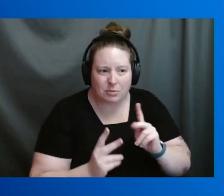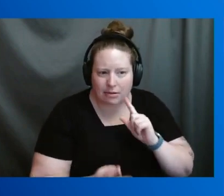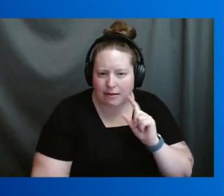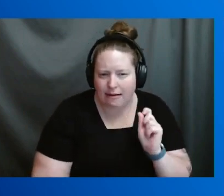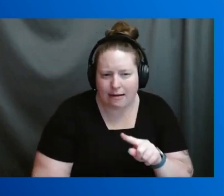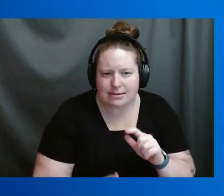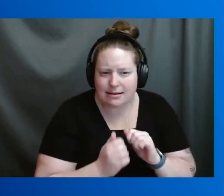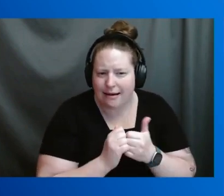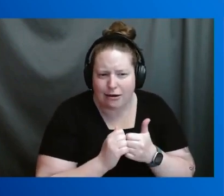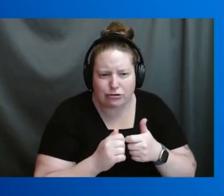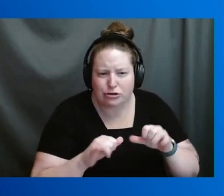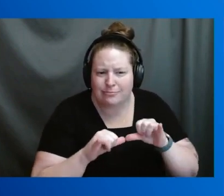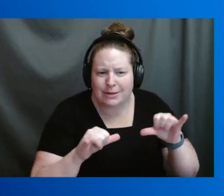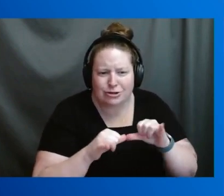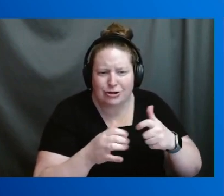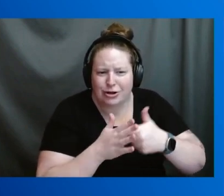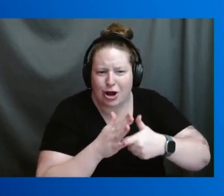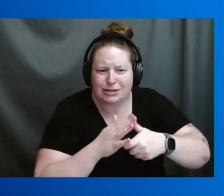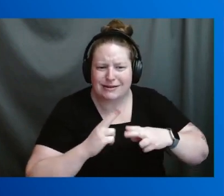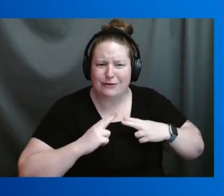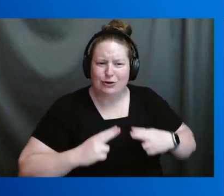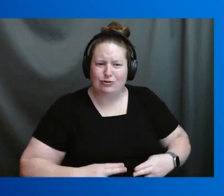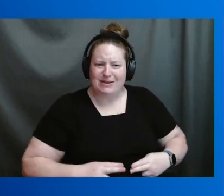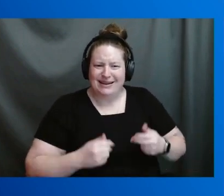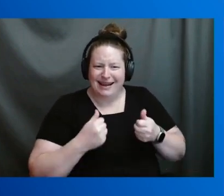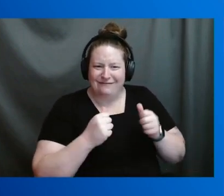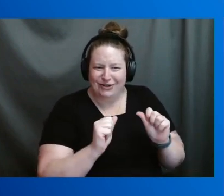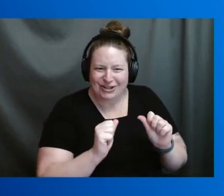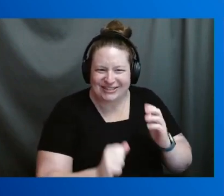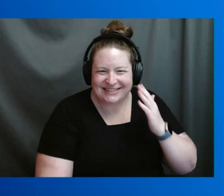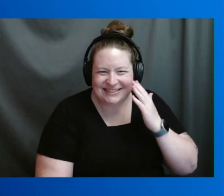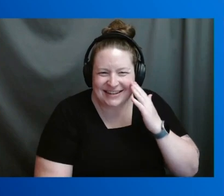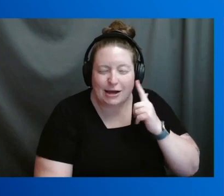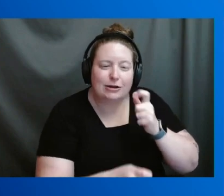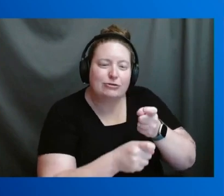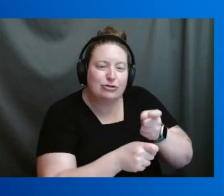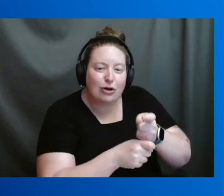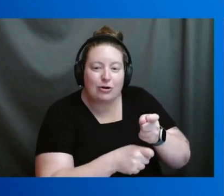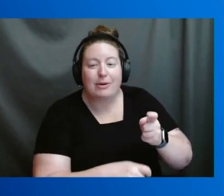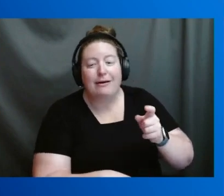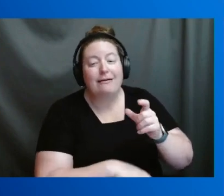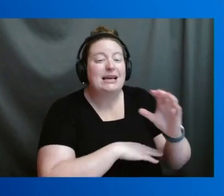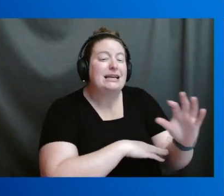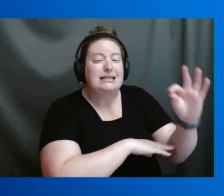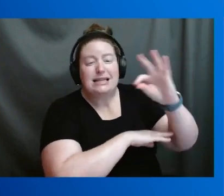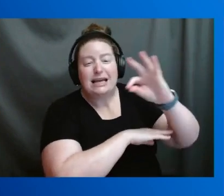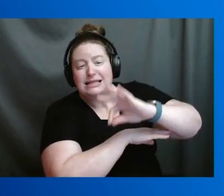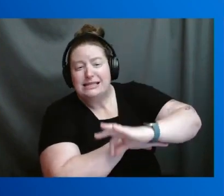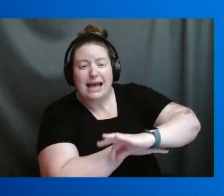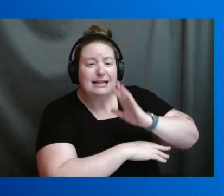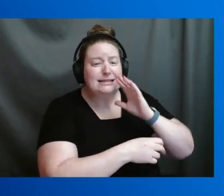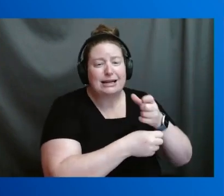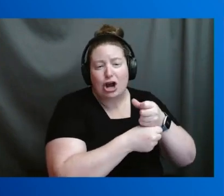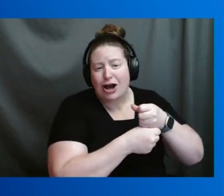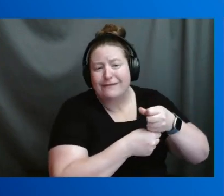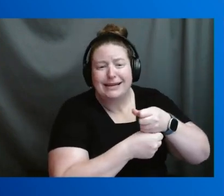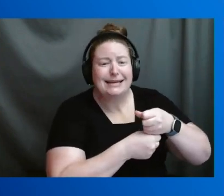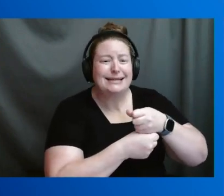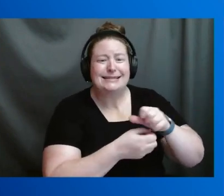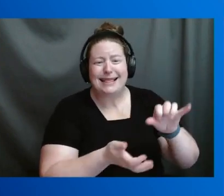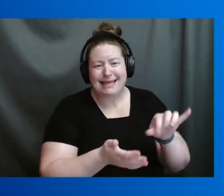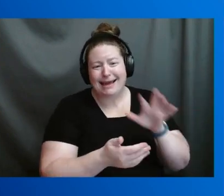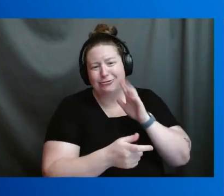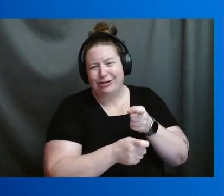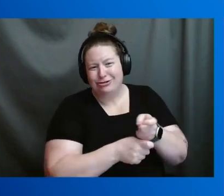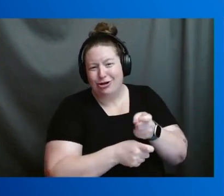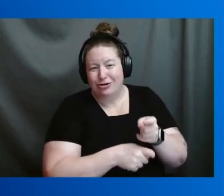human efforts? And you joke about it being, in sunsets and coffees and cups of coffee, right? So the cost of